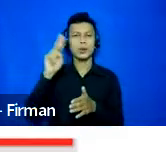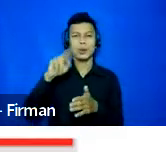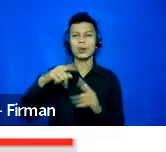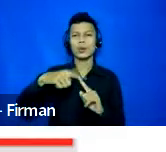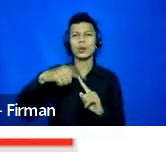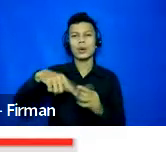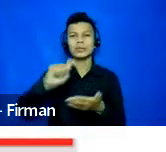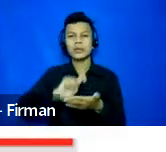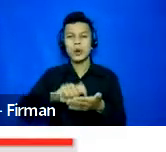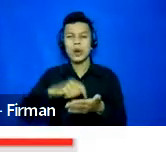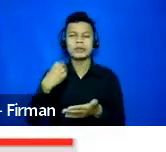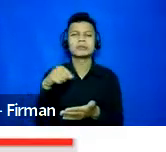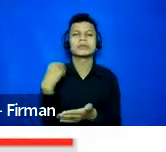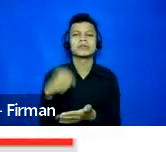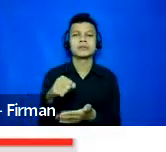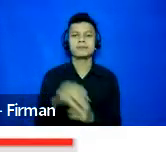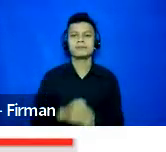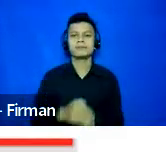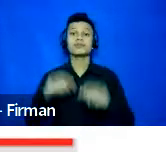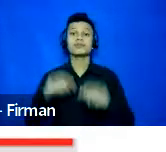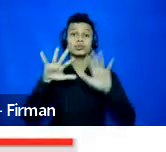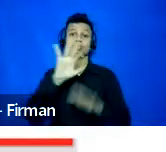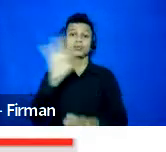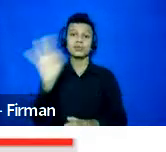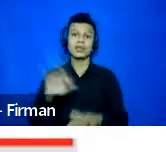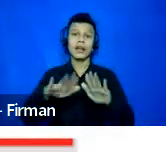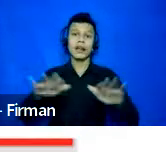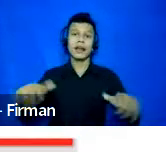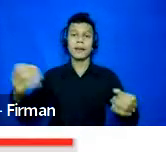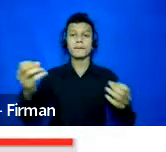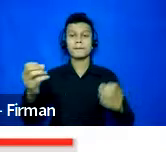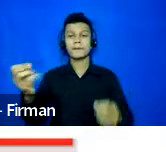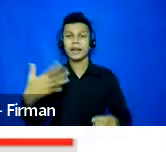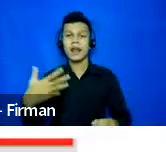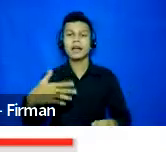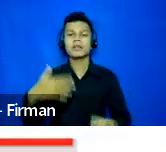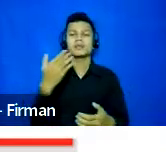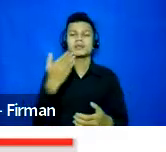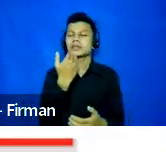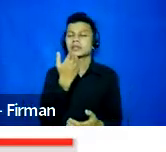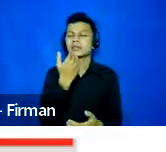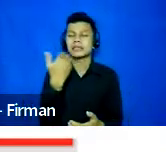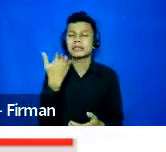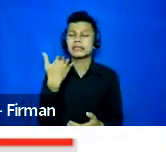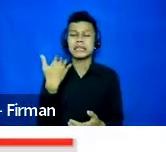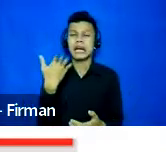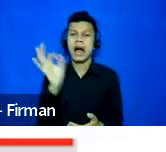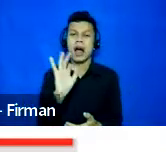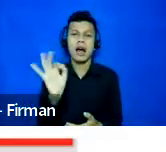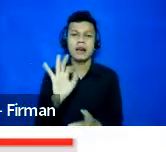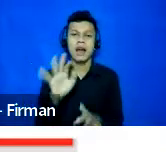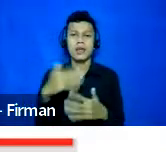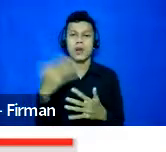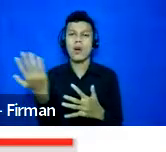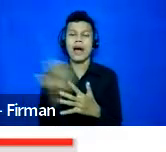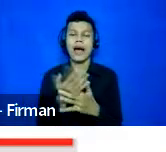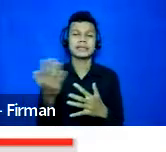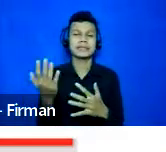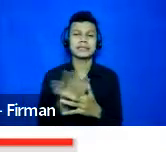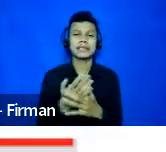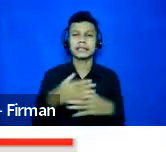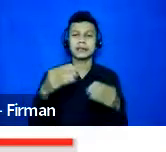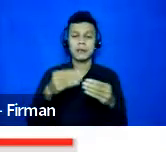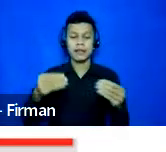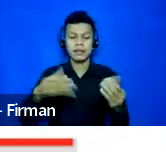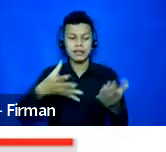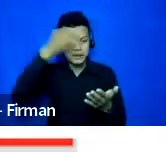More than 10% of the children reported they didn't have any form or didn't have any access to any form of learning materials at home to help